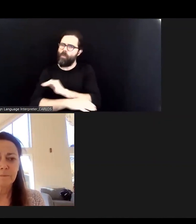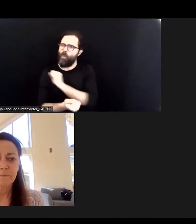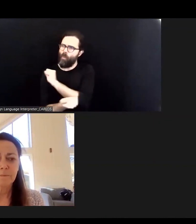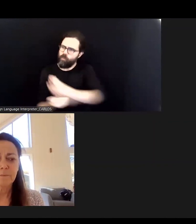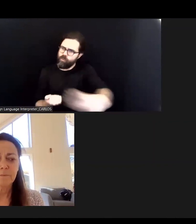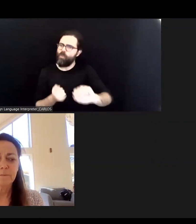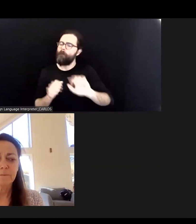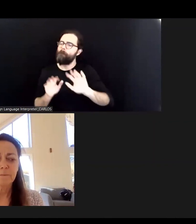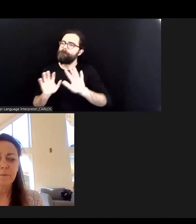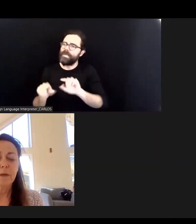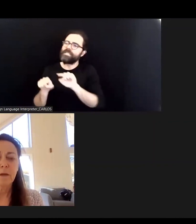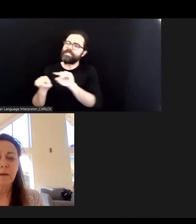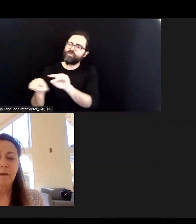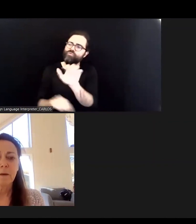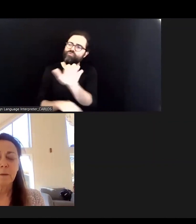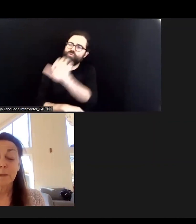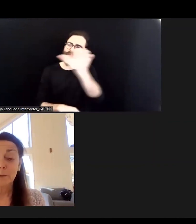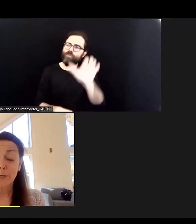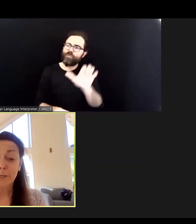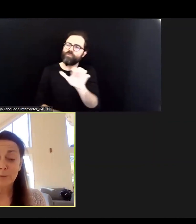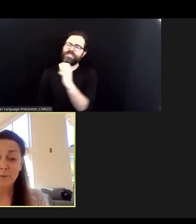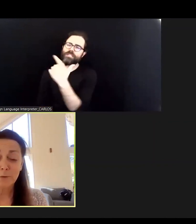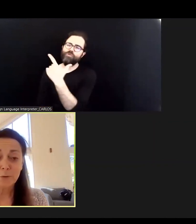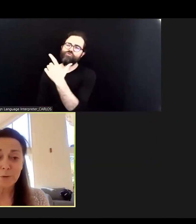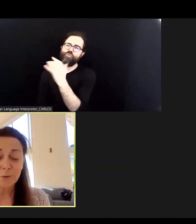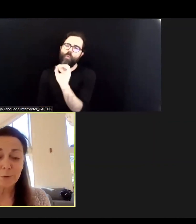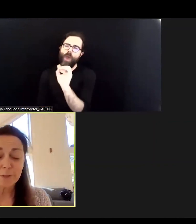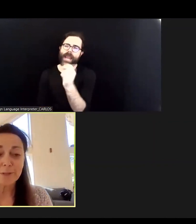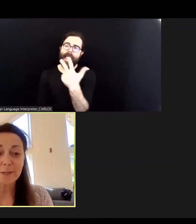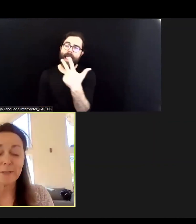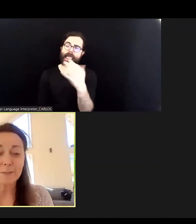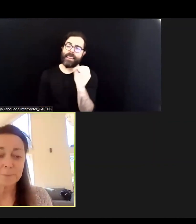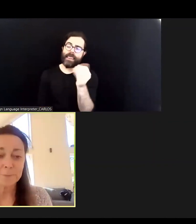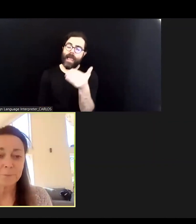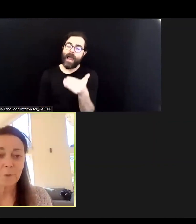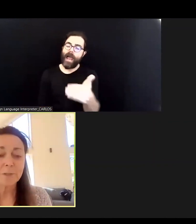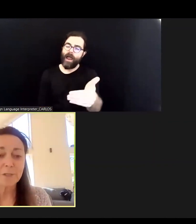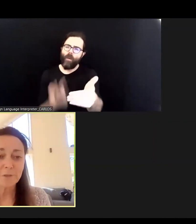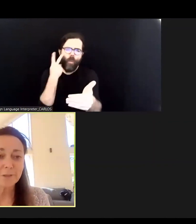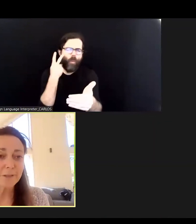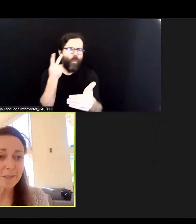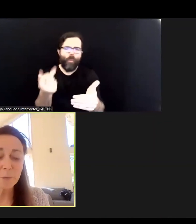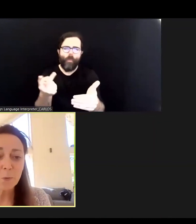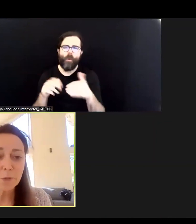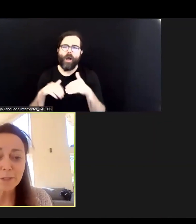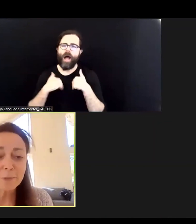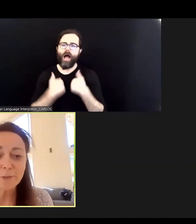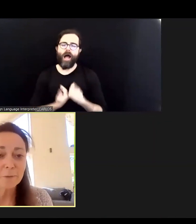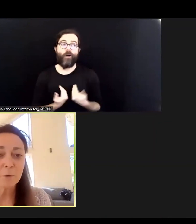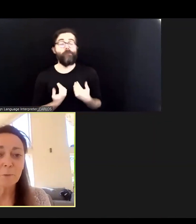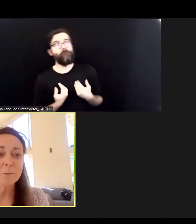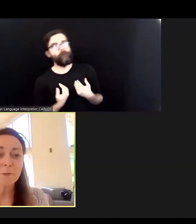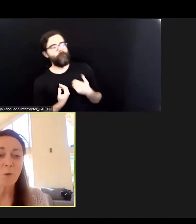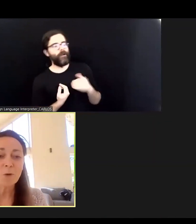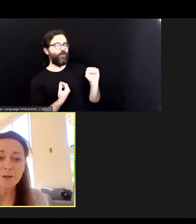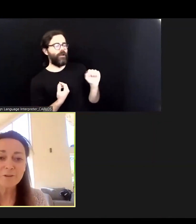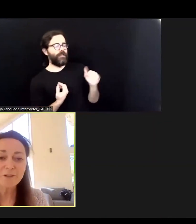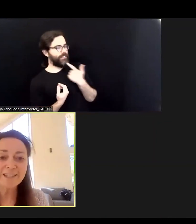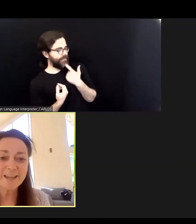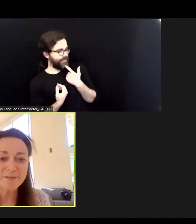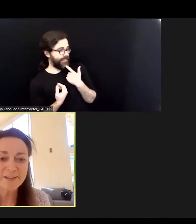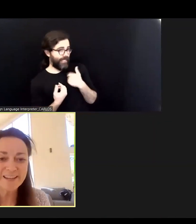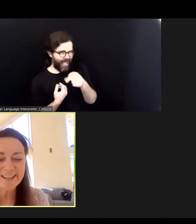sign interpretation, budget multiple formats to make sure you don't leave anyone behind. Thank you. I hope this